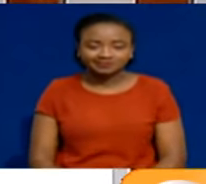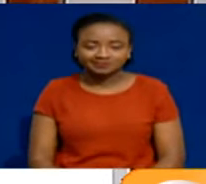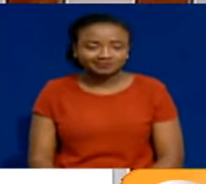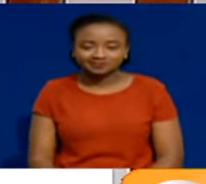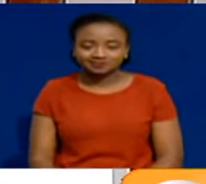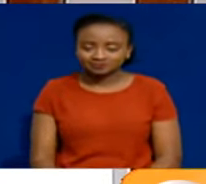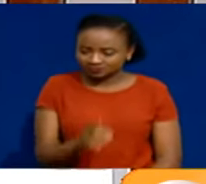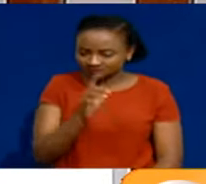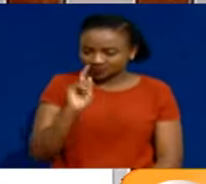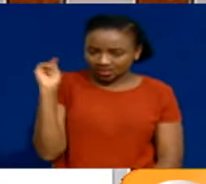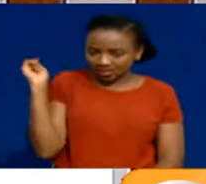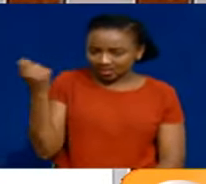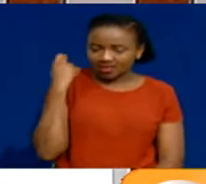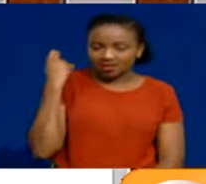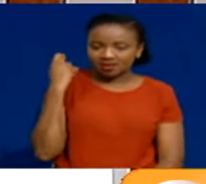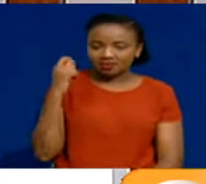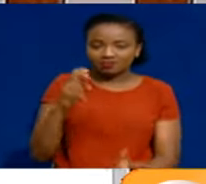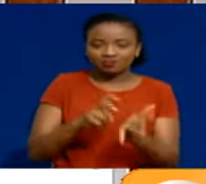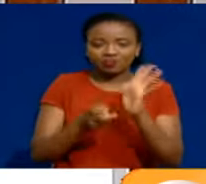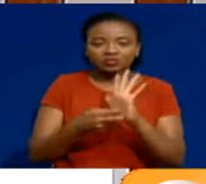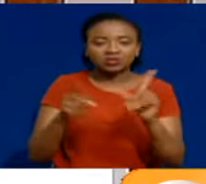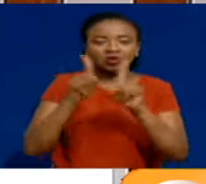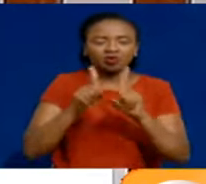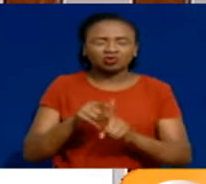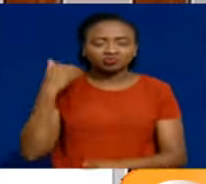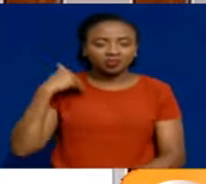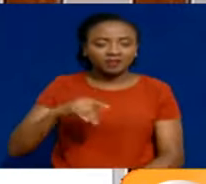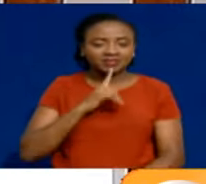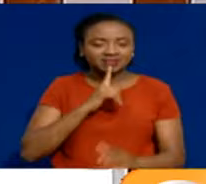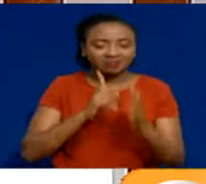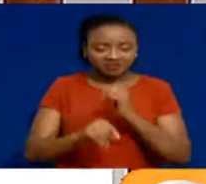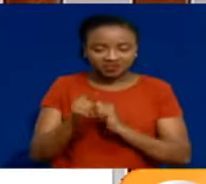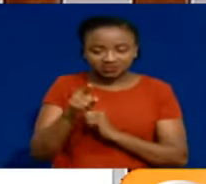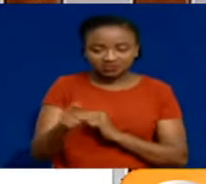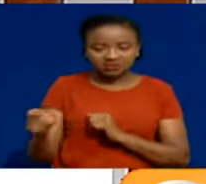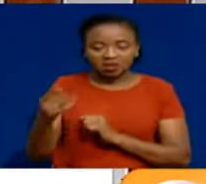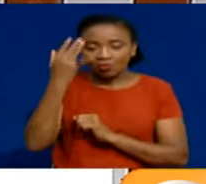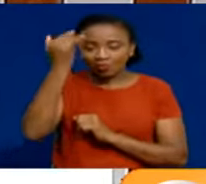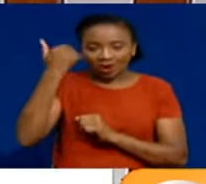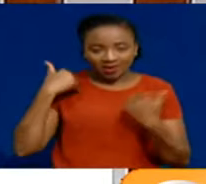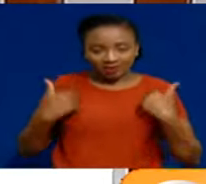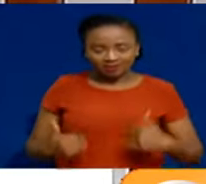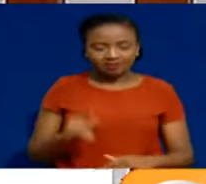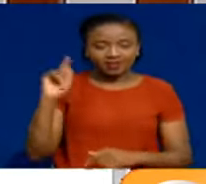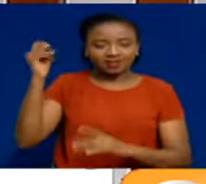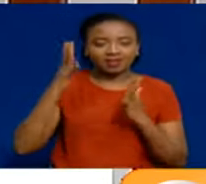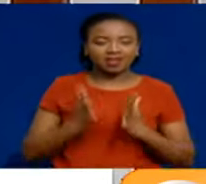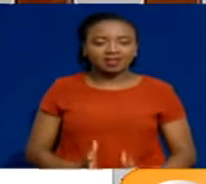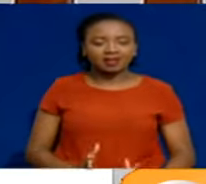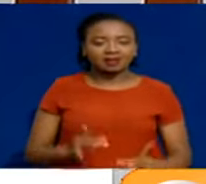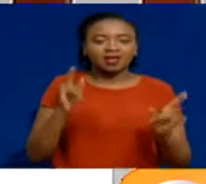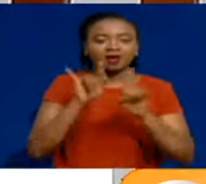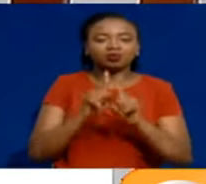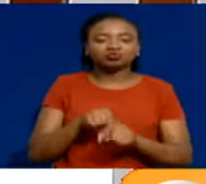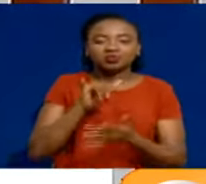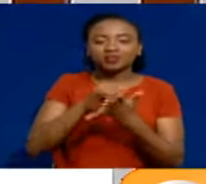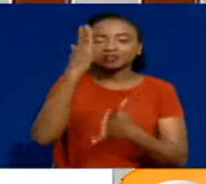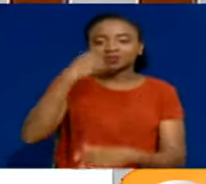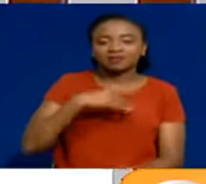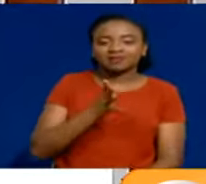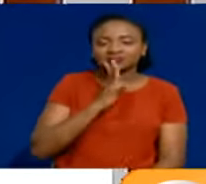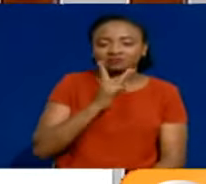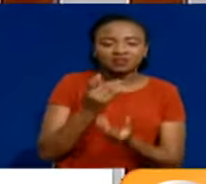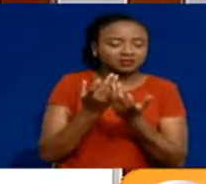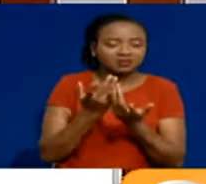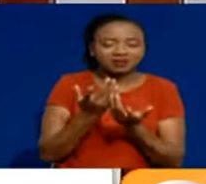He's a Kenyan. Like me, I'm saying like this because I'm a Kenyan. That is why I speak free. Our people died